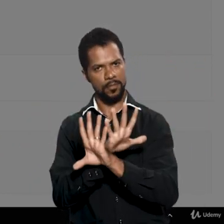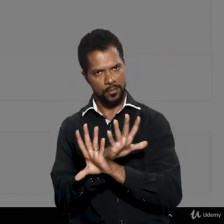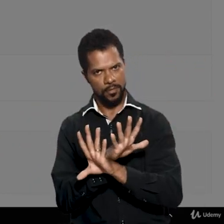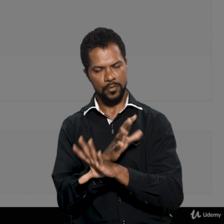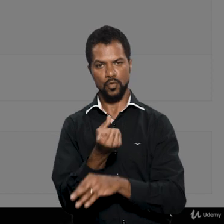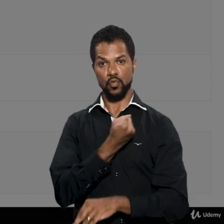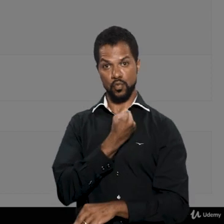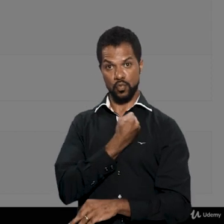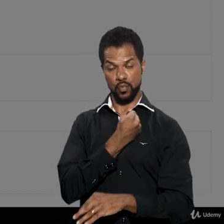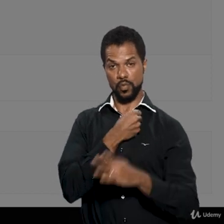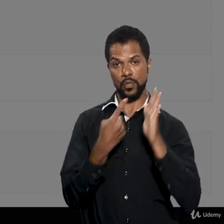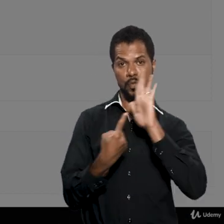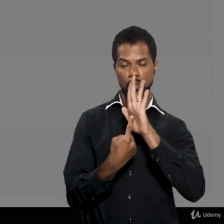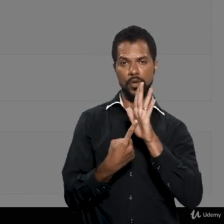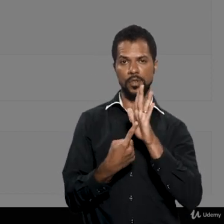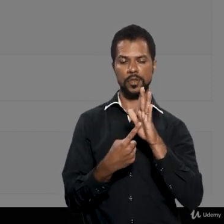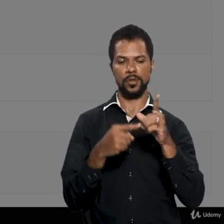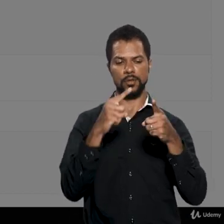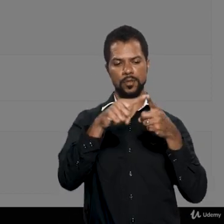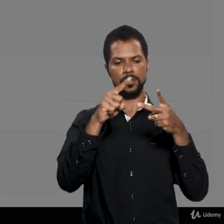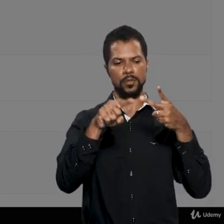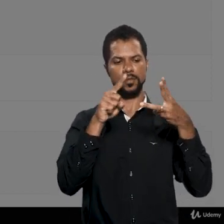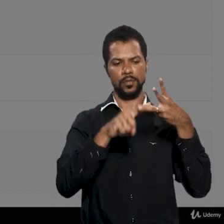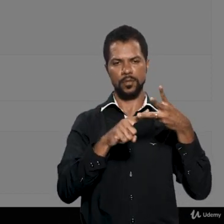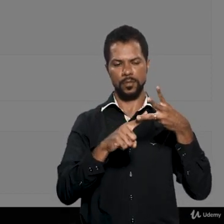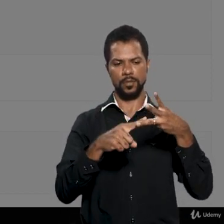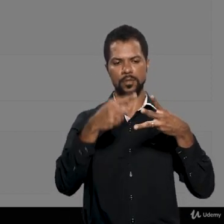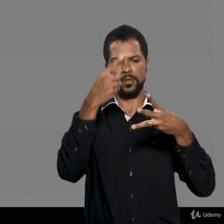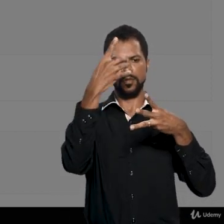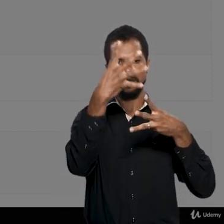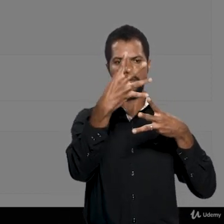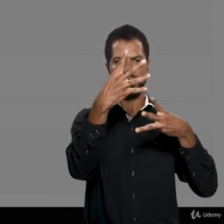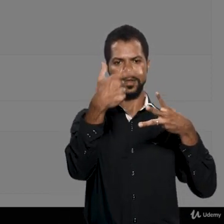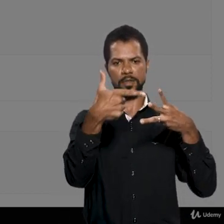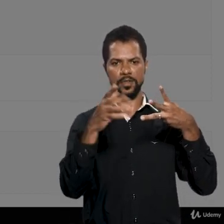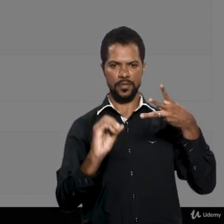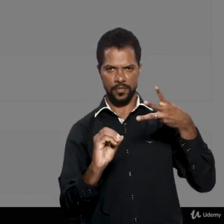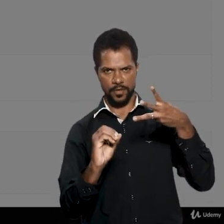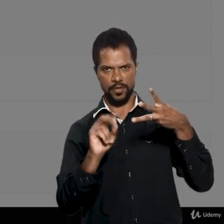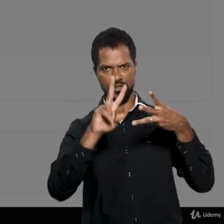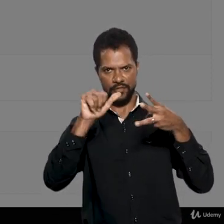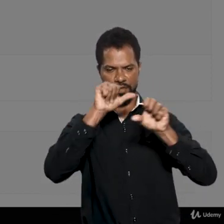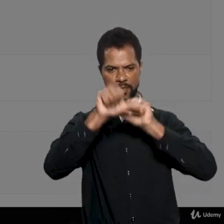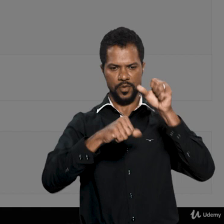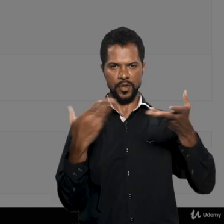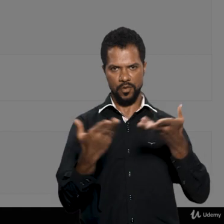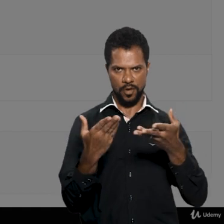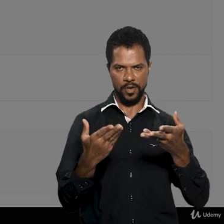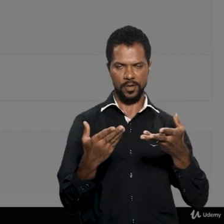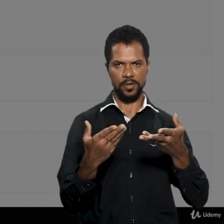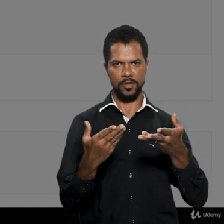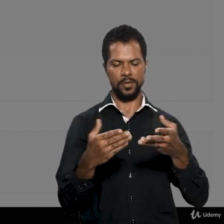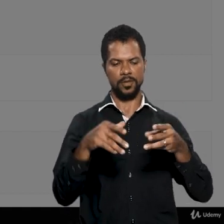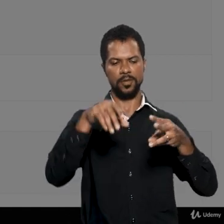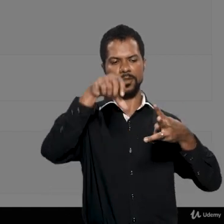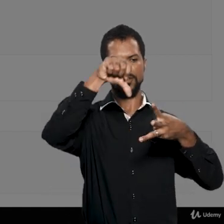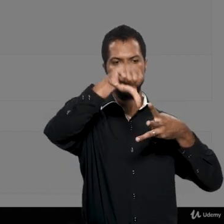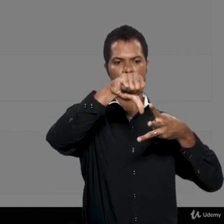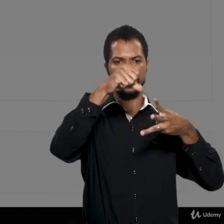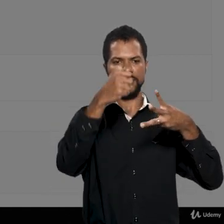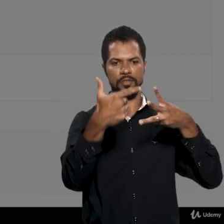code for this account. And it's showing me a 3-digit number. 400, oops, it's going to change.